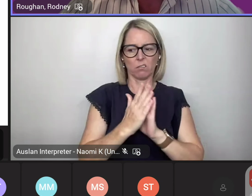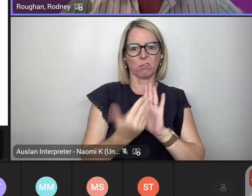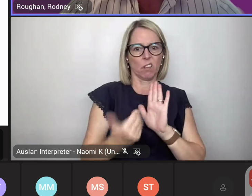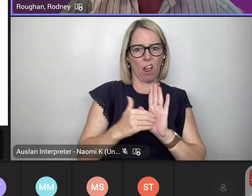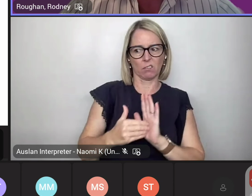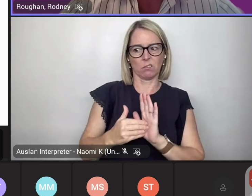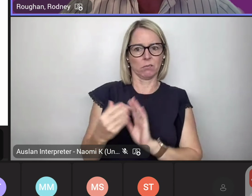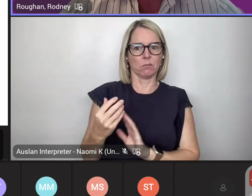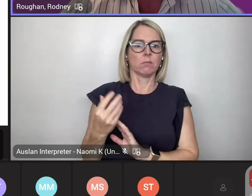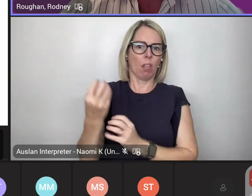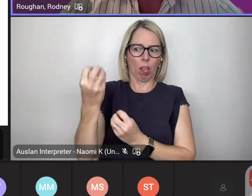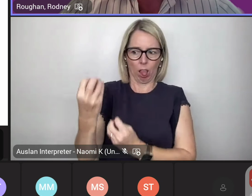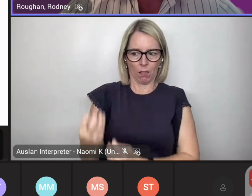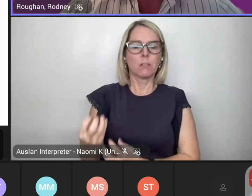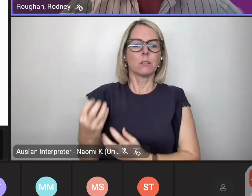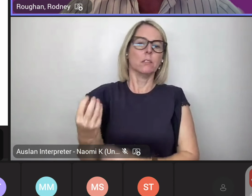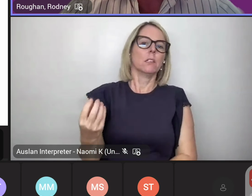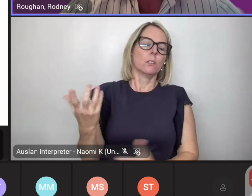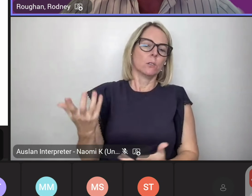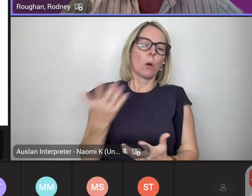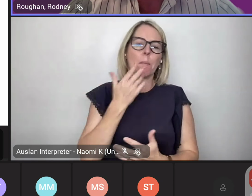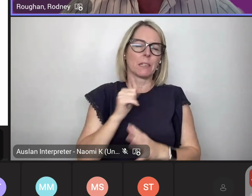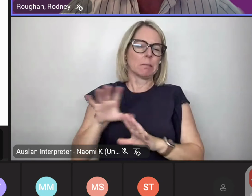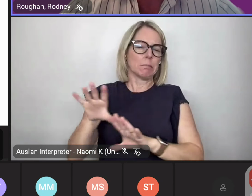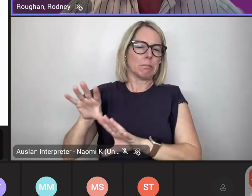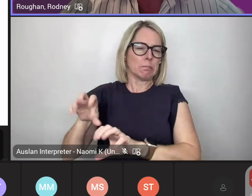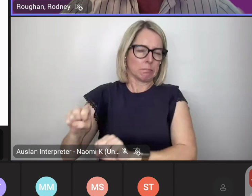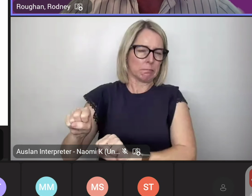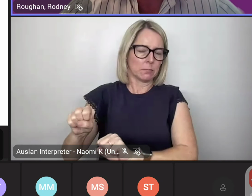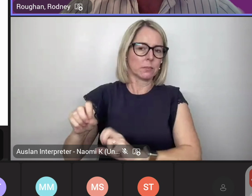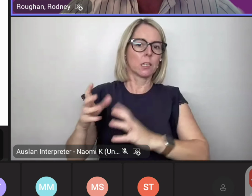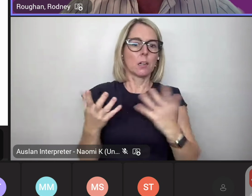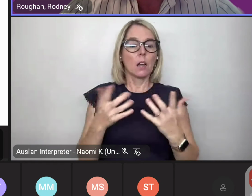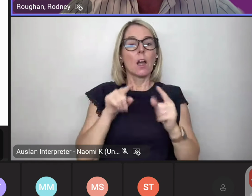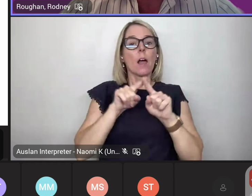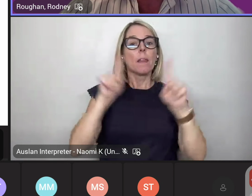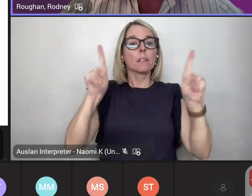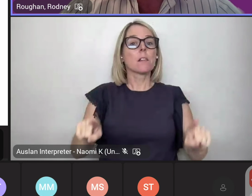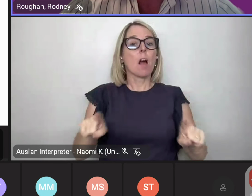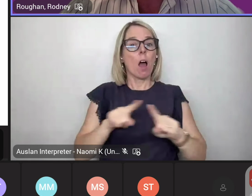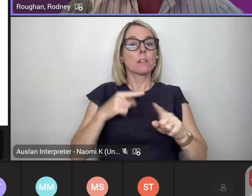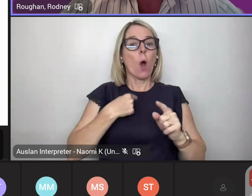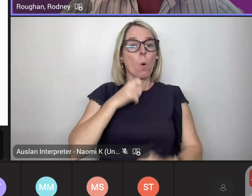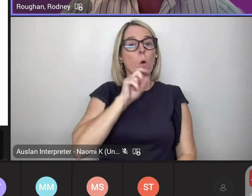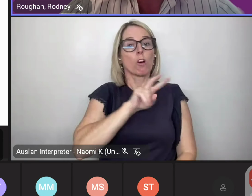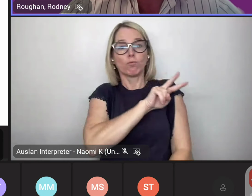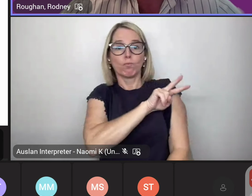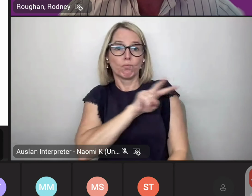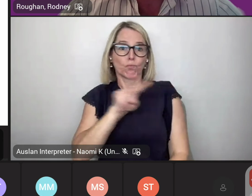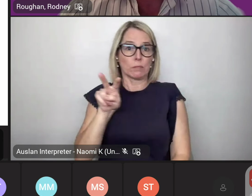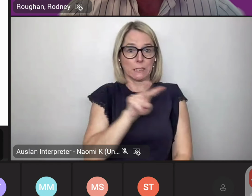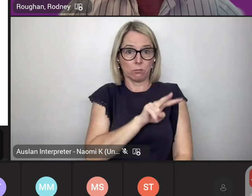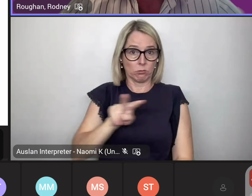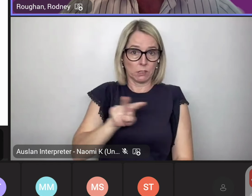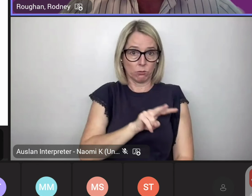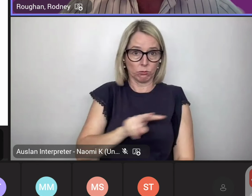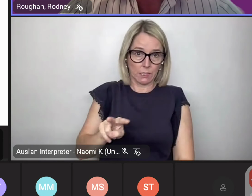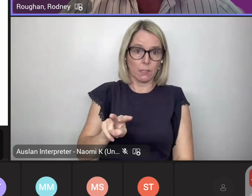You may also notice that I do read out the information that is on the slides. This is to ensure that we're making the